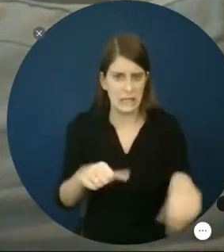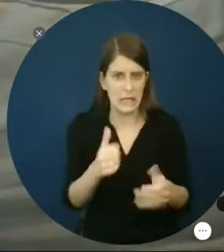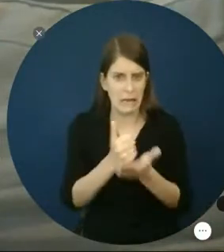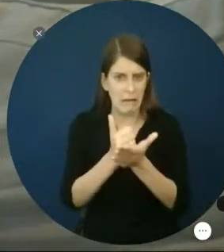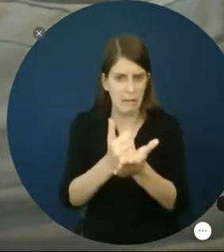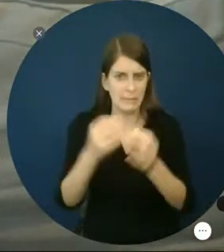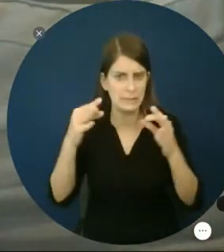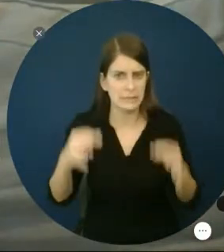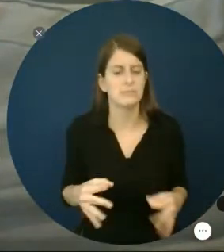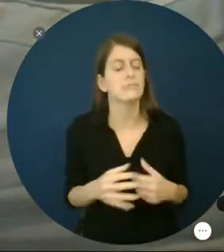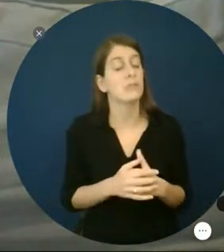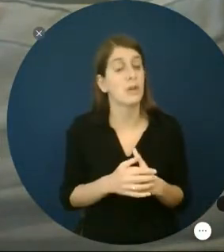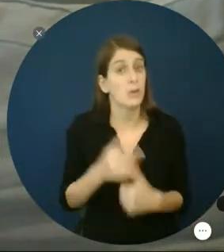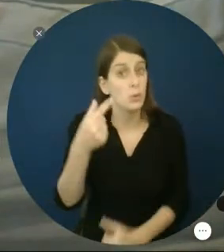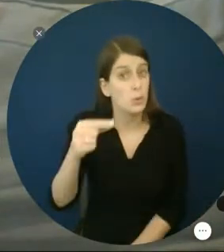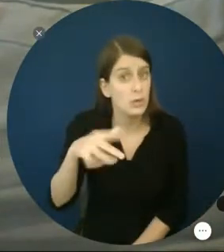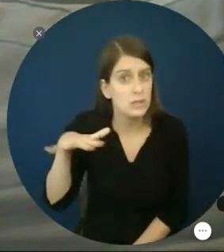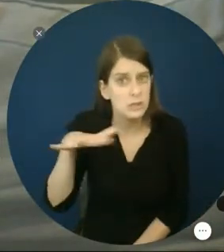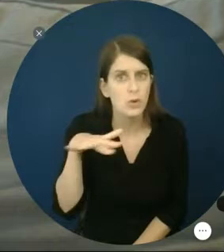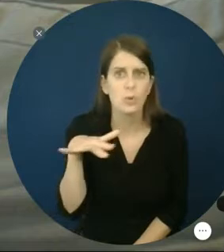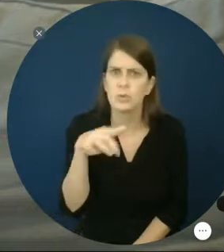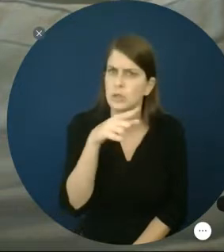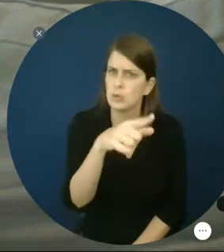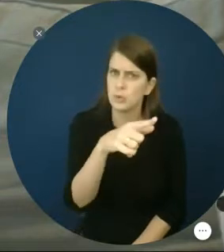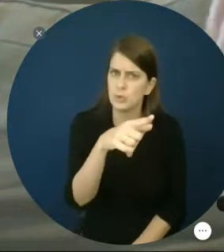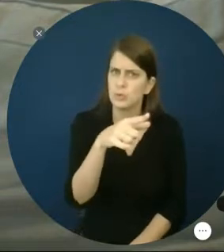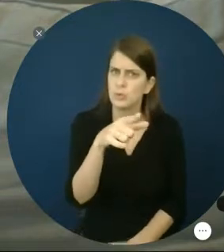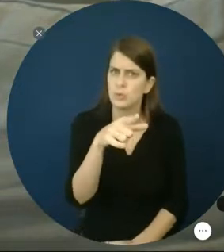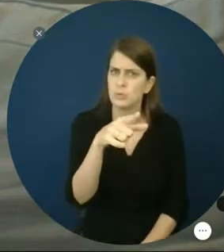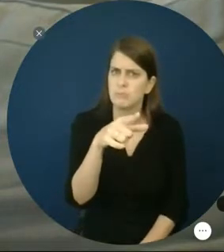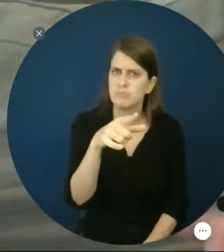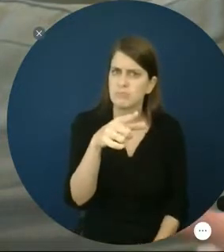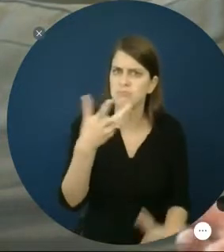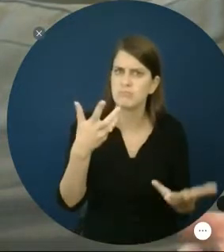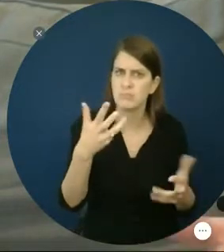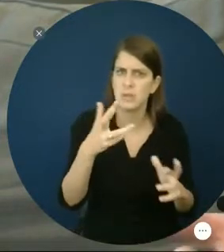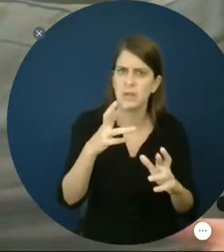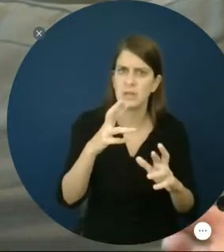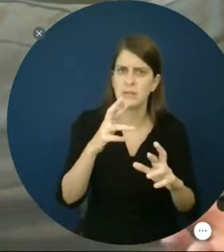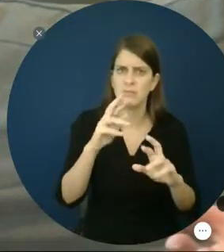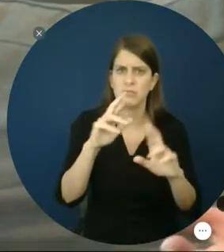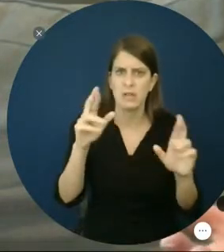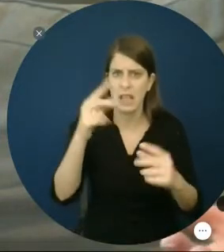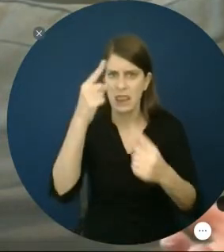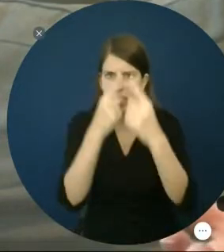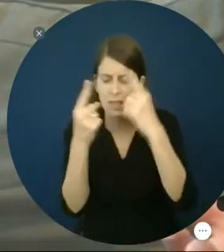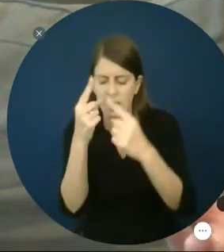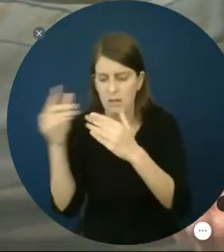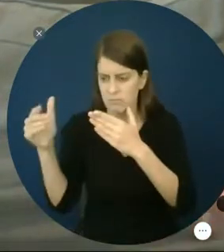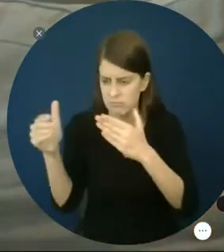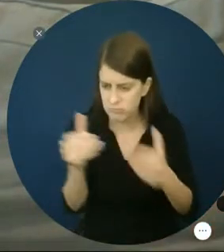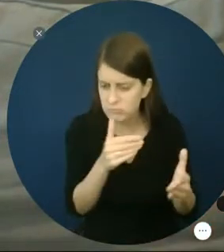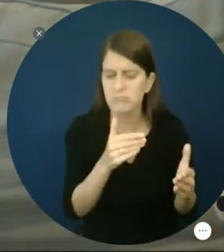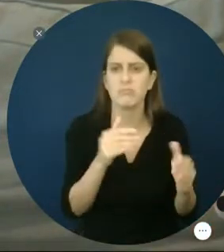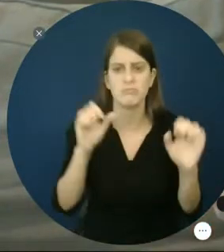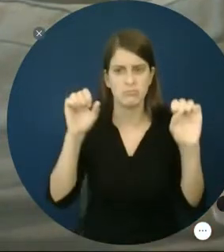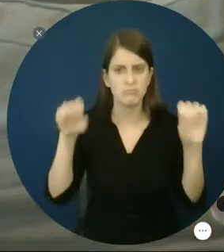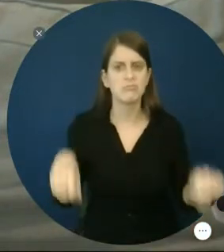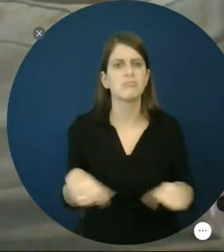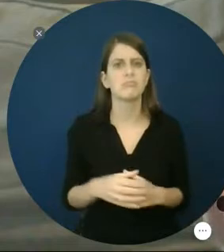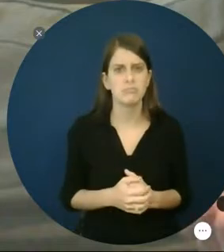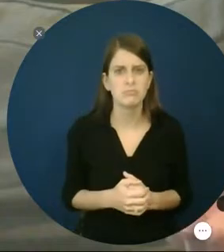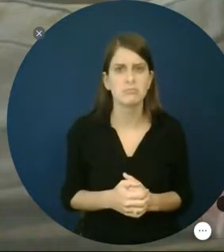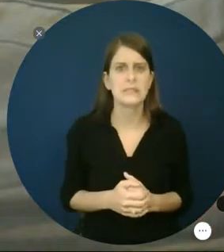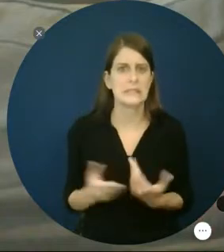in the green zone, we're oftentimes able to think and plan what we want to do next. It's